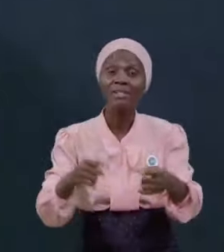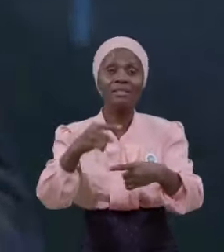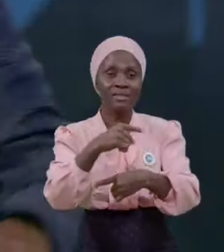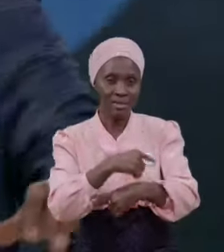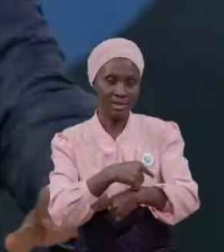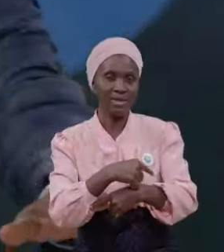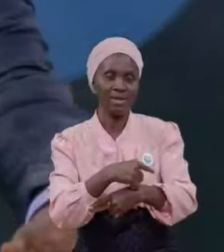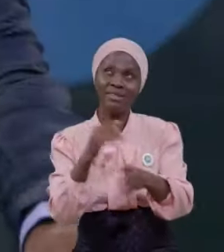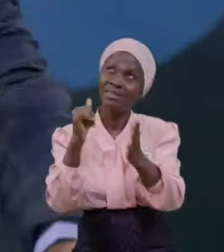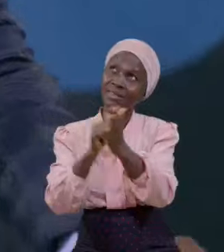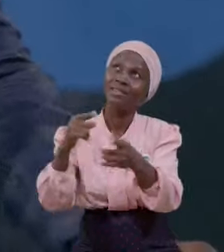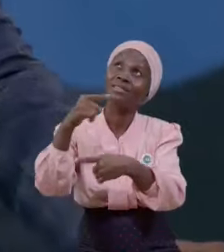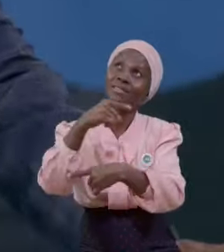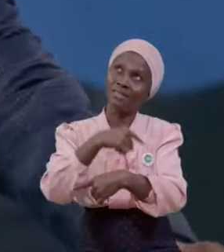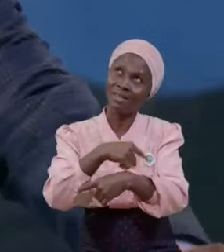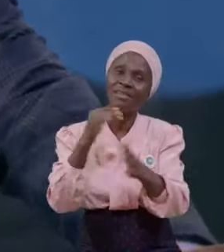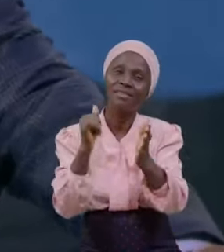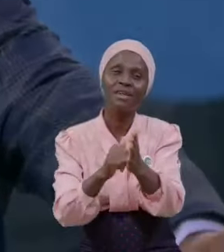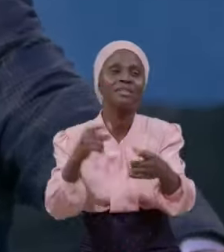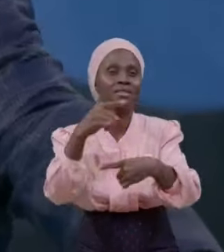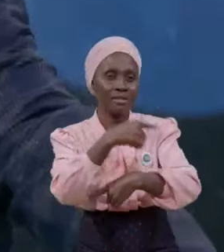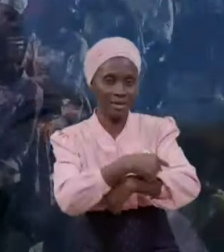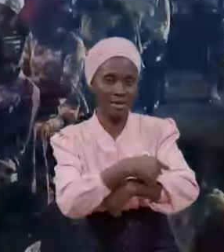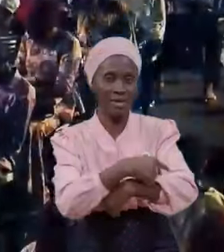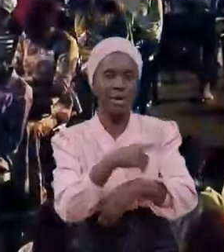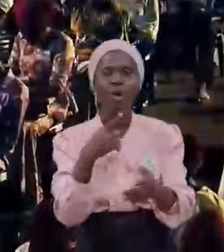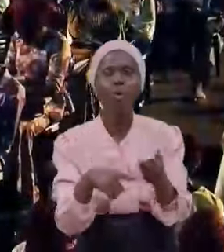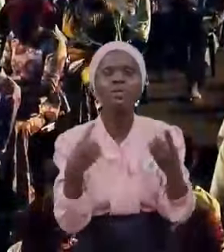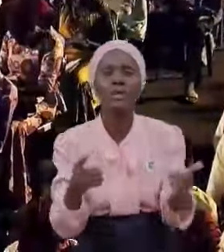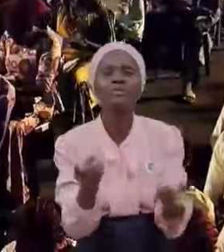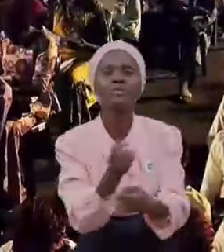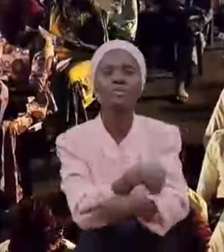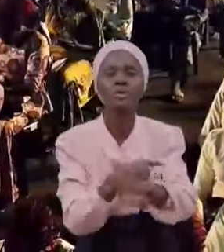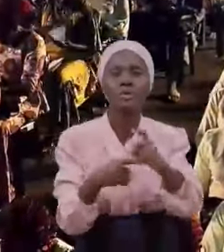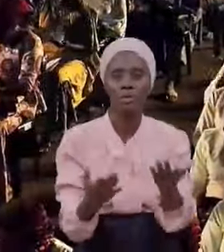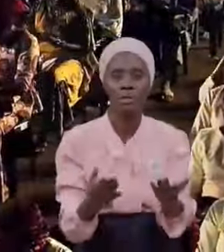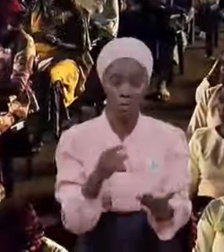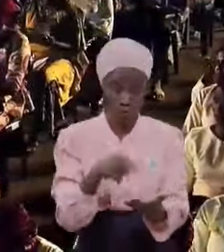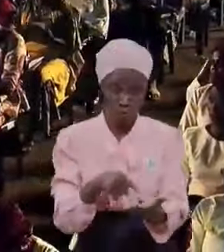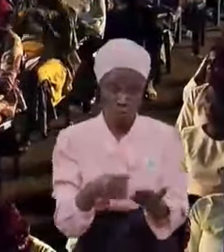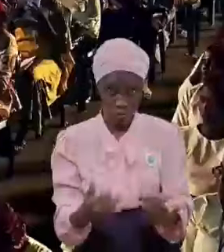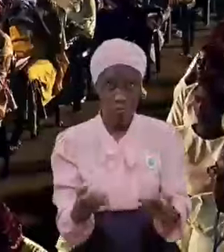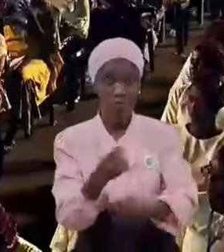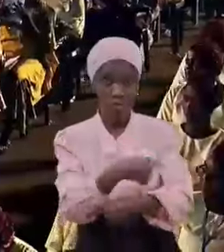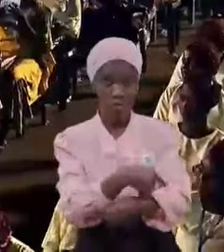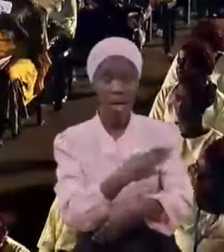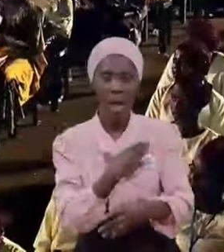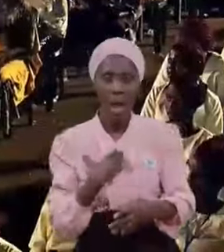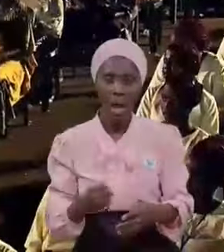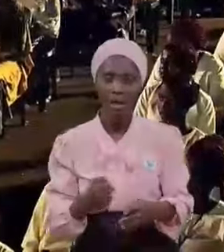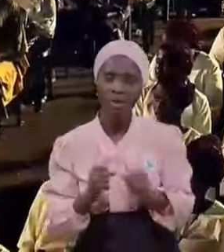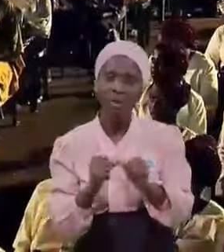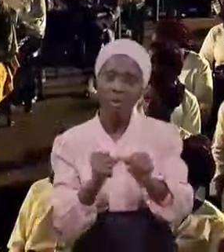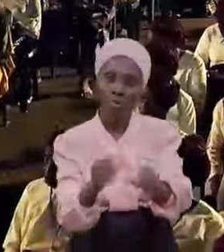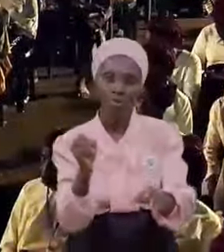that day. What happens today, this day, and continues in your life until the final